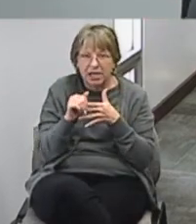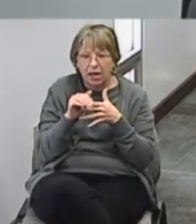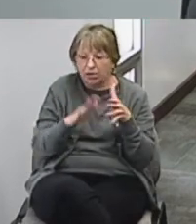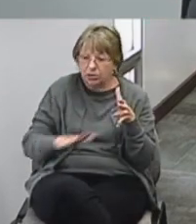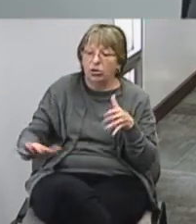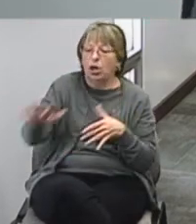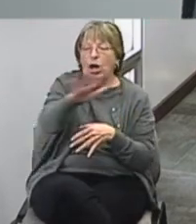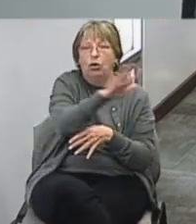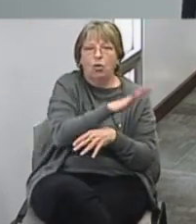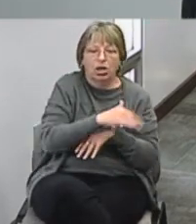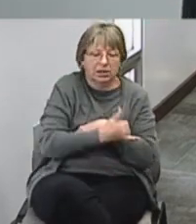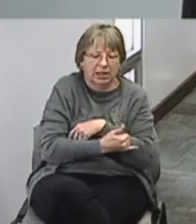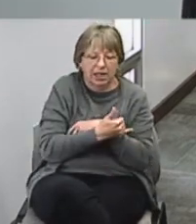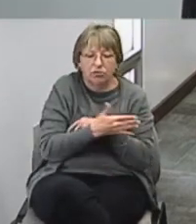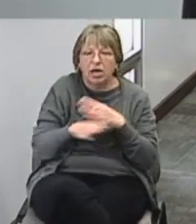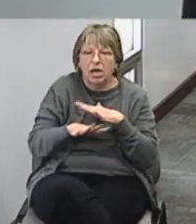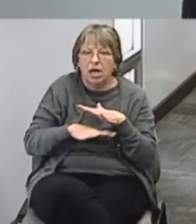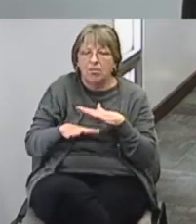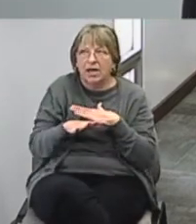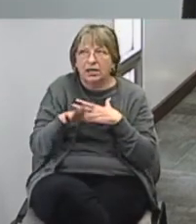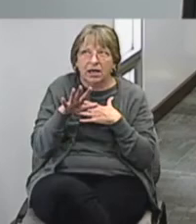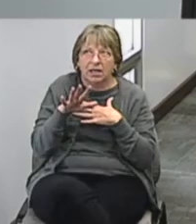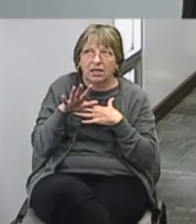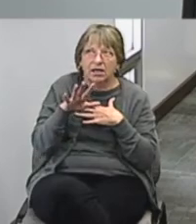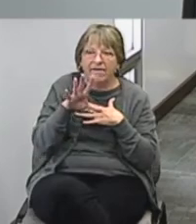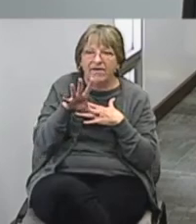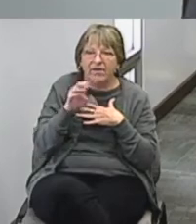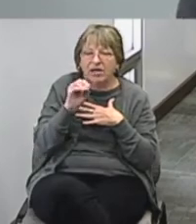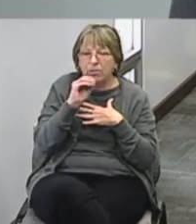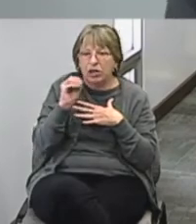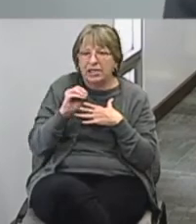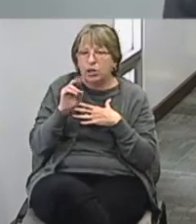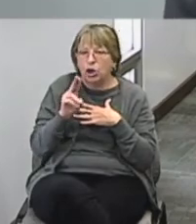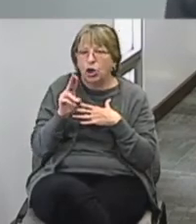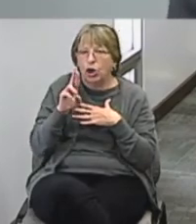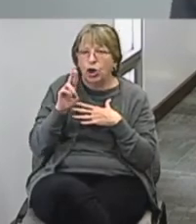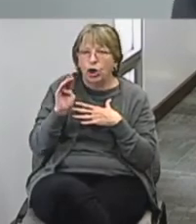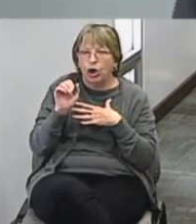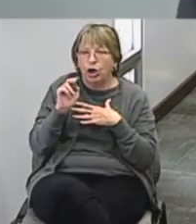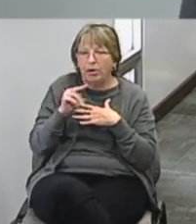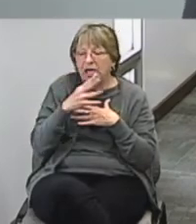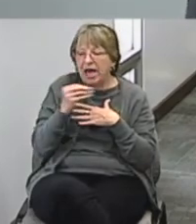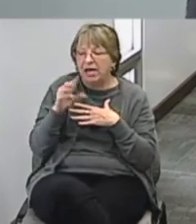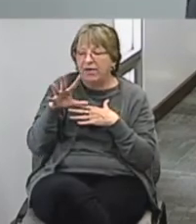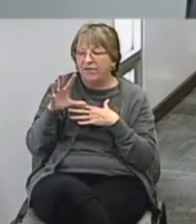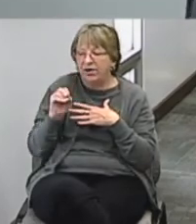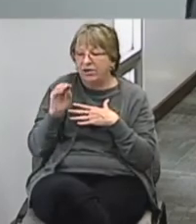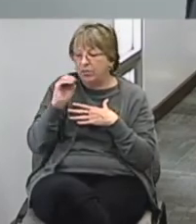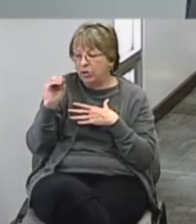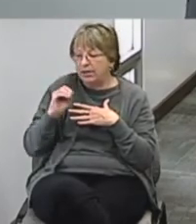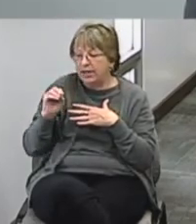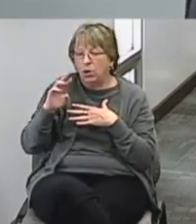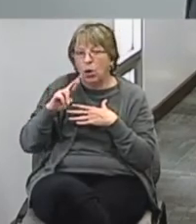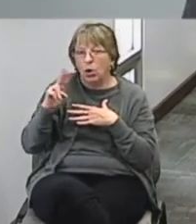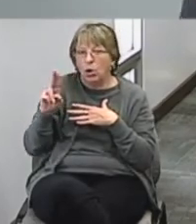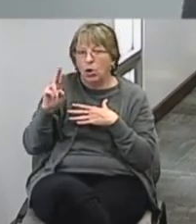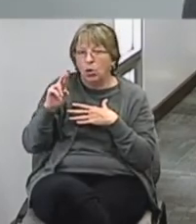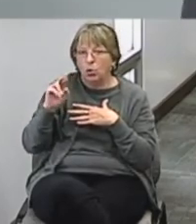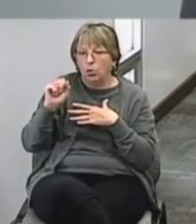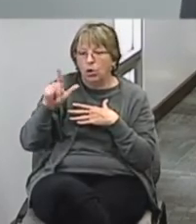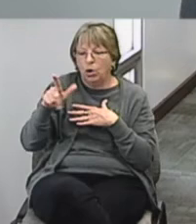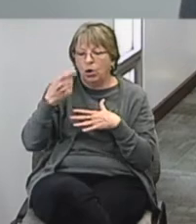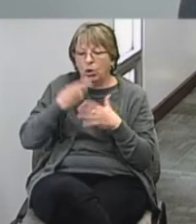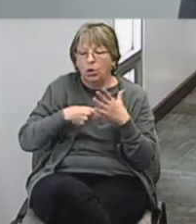country. And basically it's 50% urban and 50% rural projects. The cost share